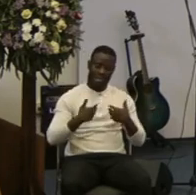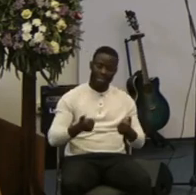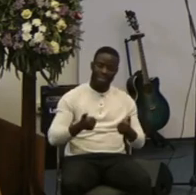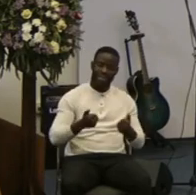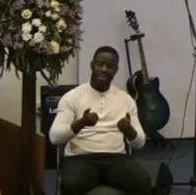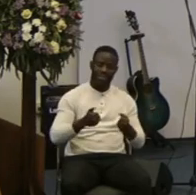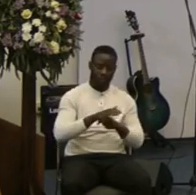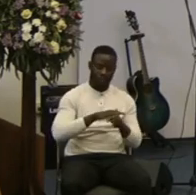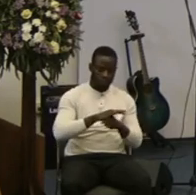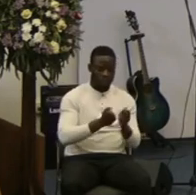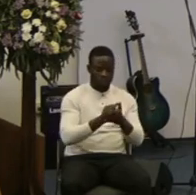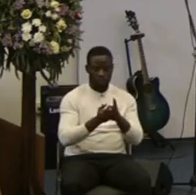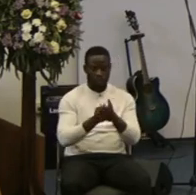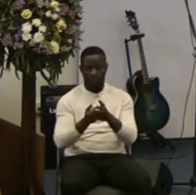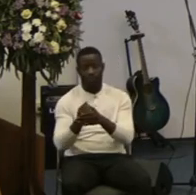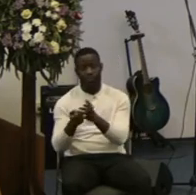healing occasions.